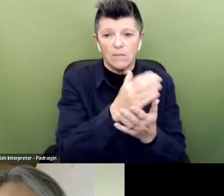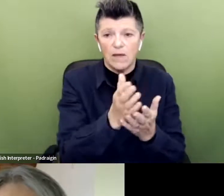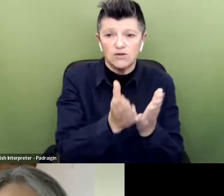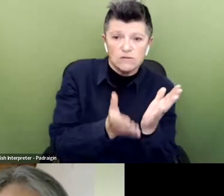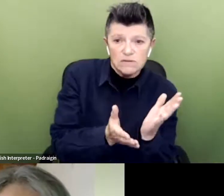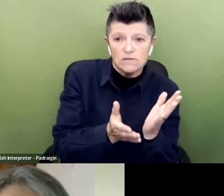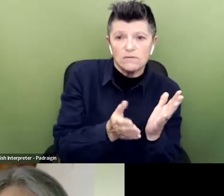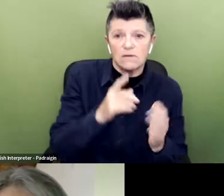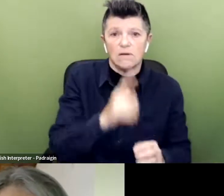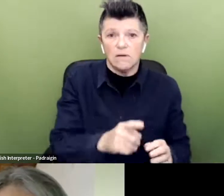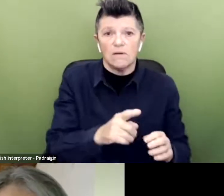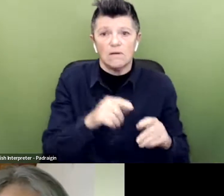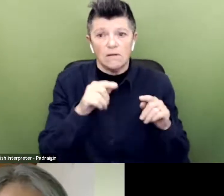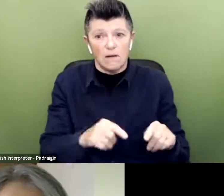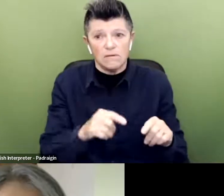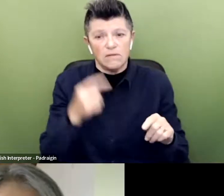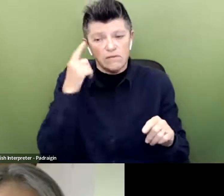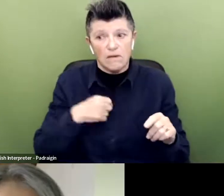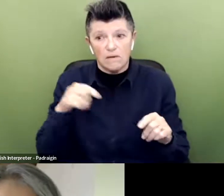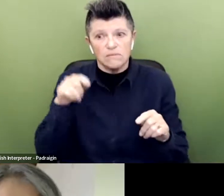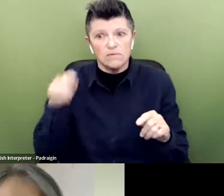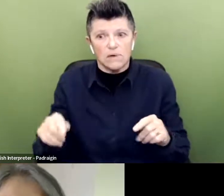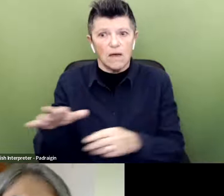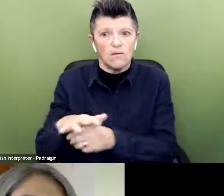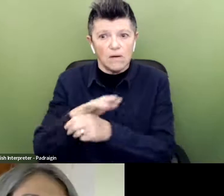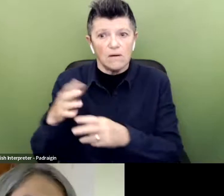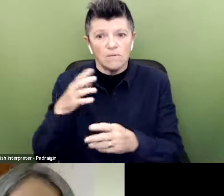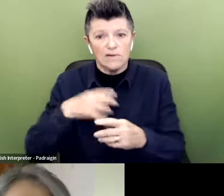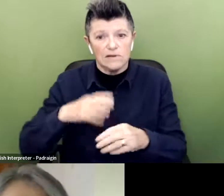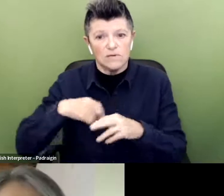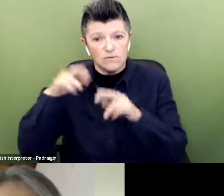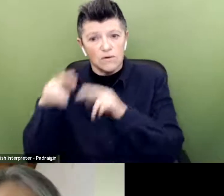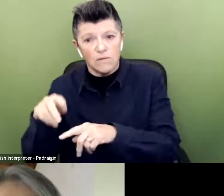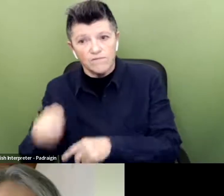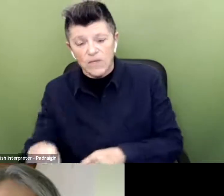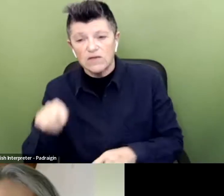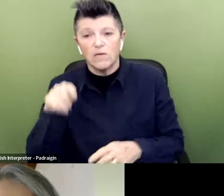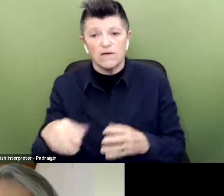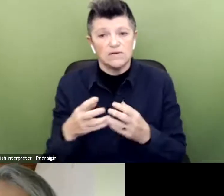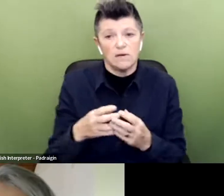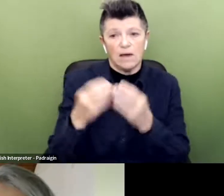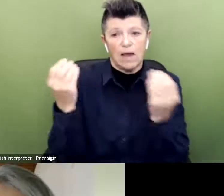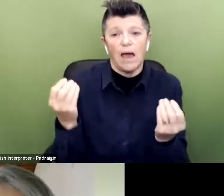inequality should look at. And this let's say, absence of